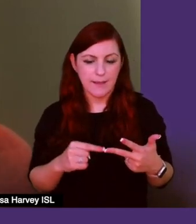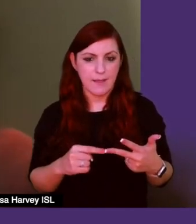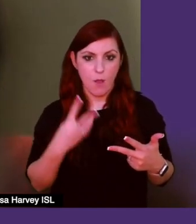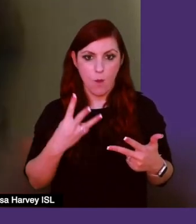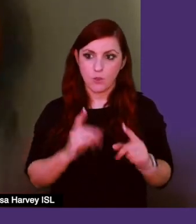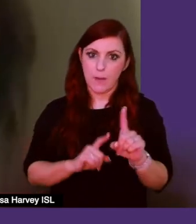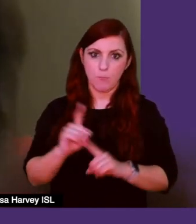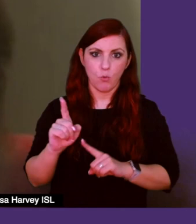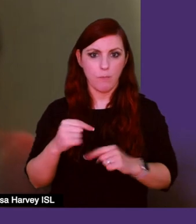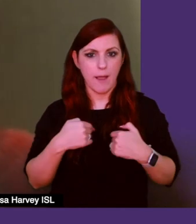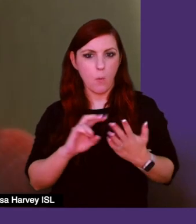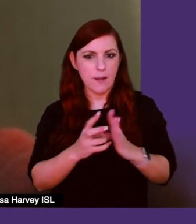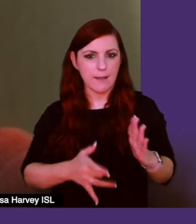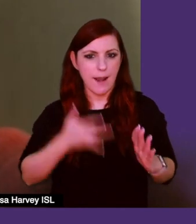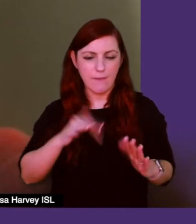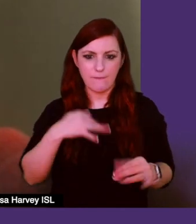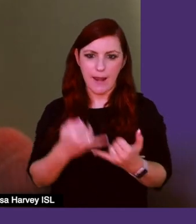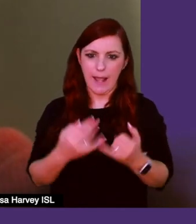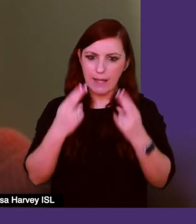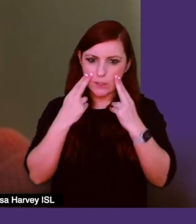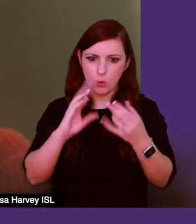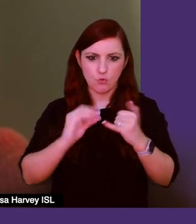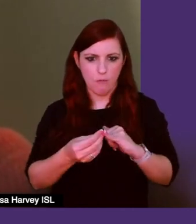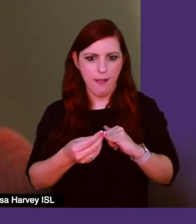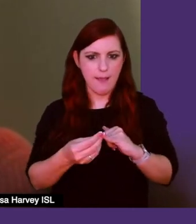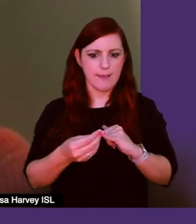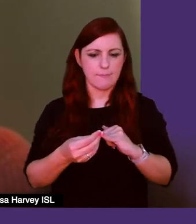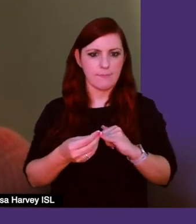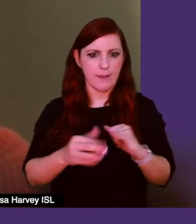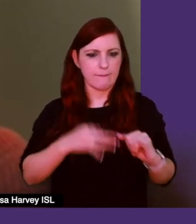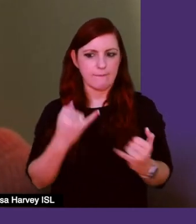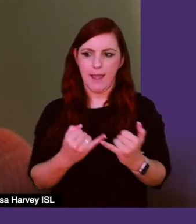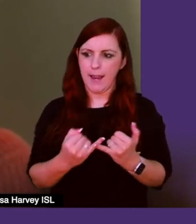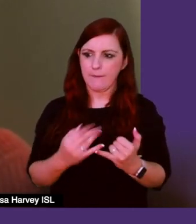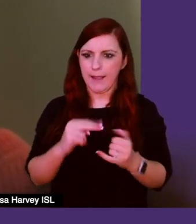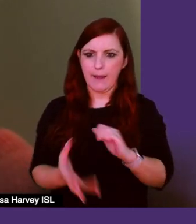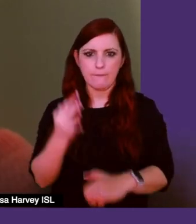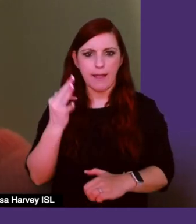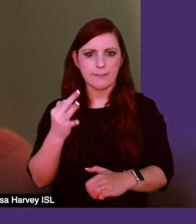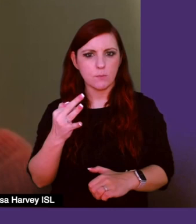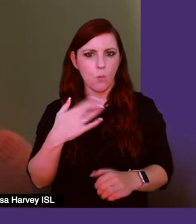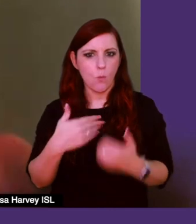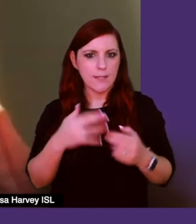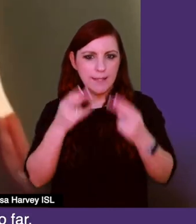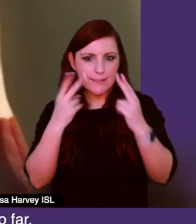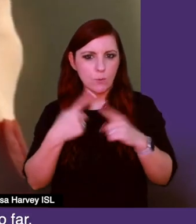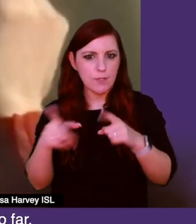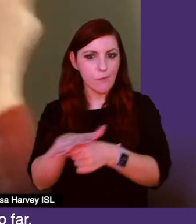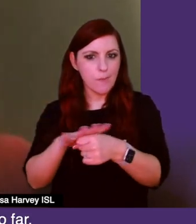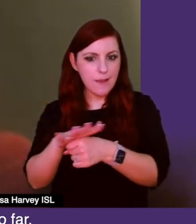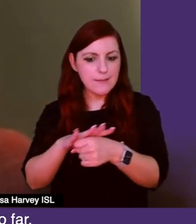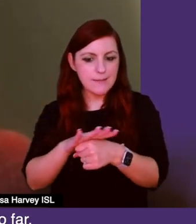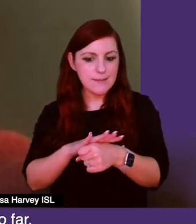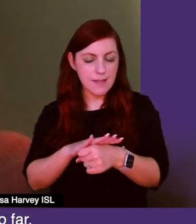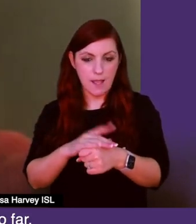my quality of life, I felt I had to try and see if I could find that elsewhere.